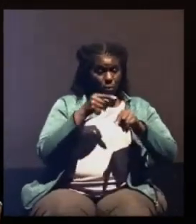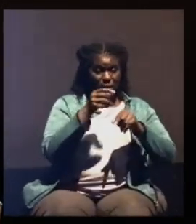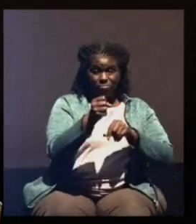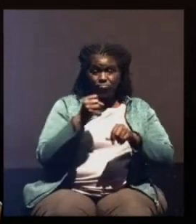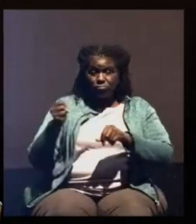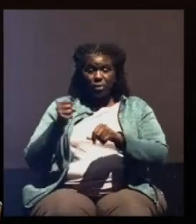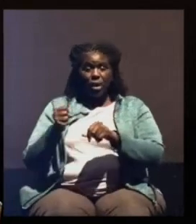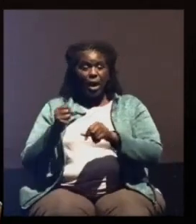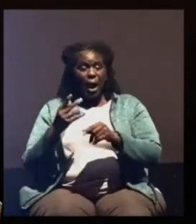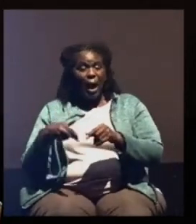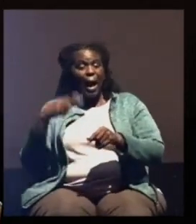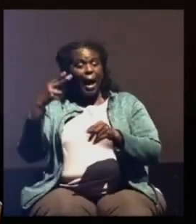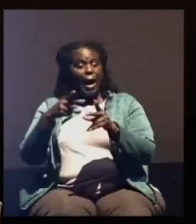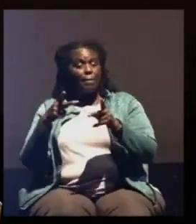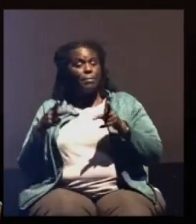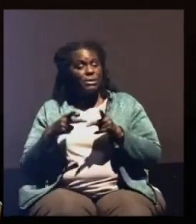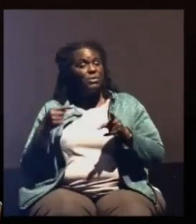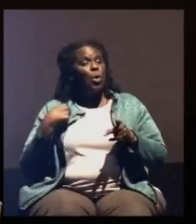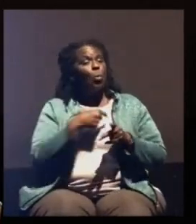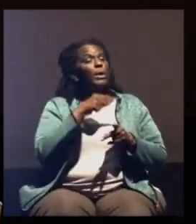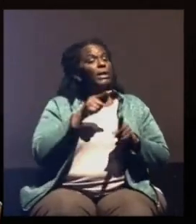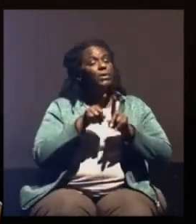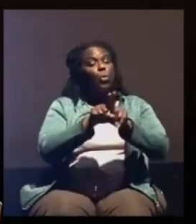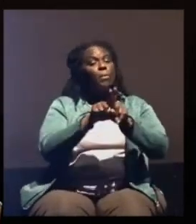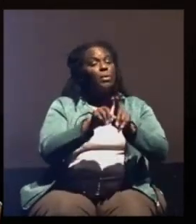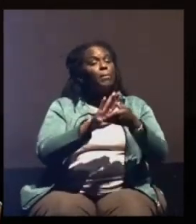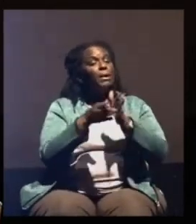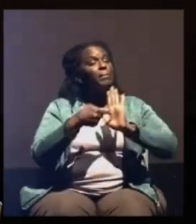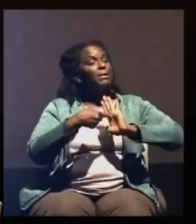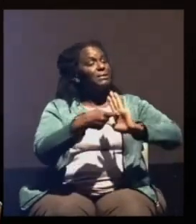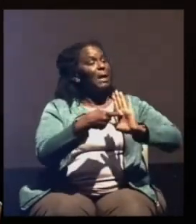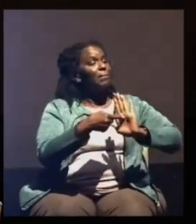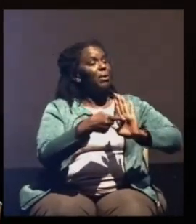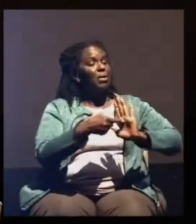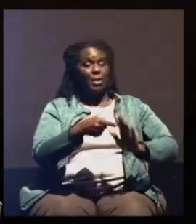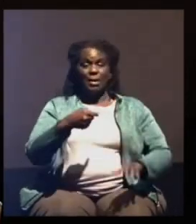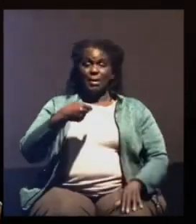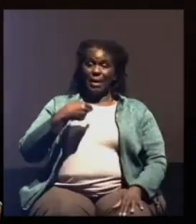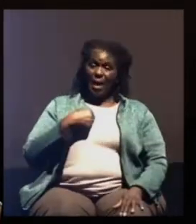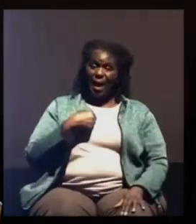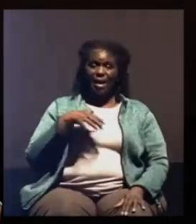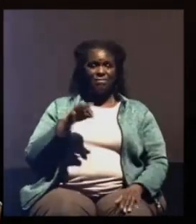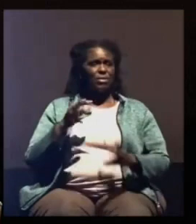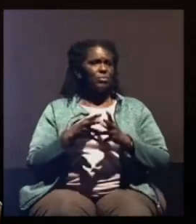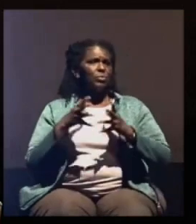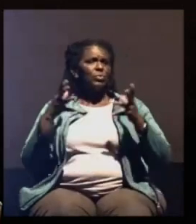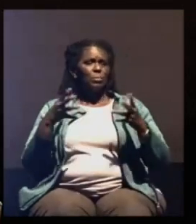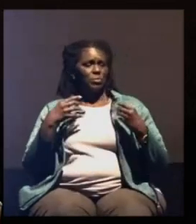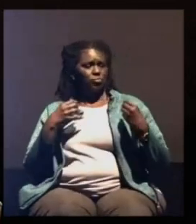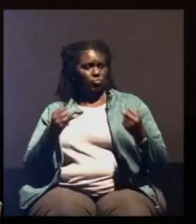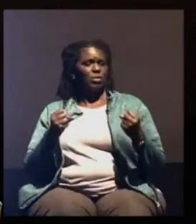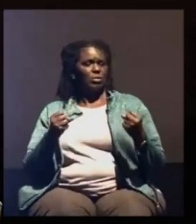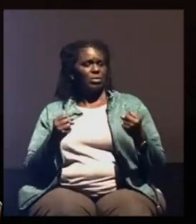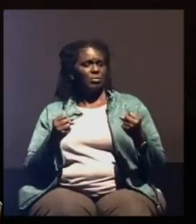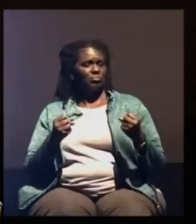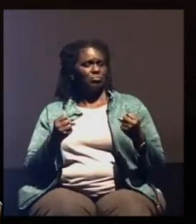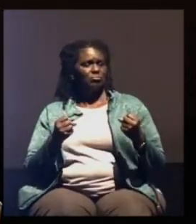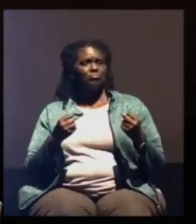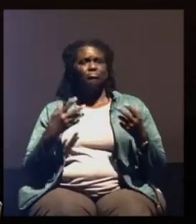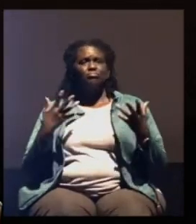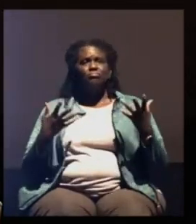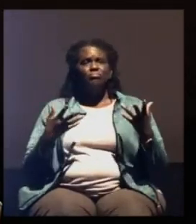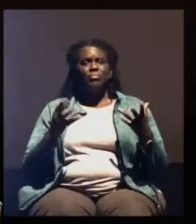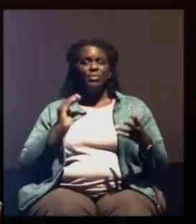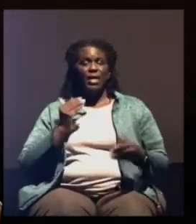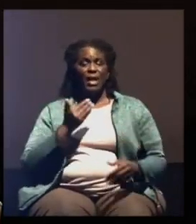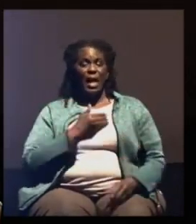positions, is to mentor and to be that example. I have found so much strength in the fact that